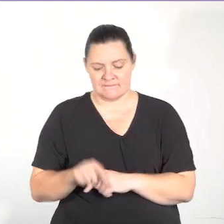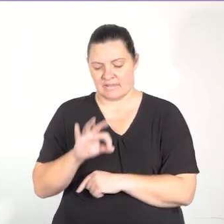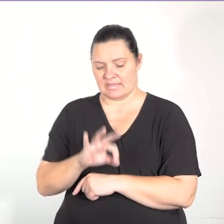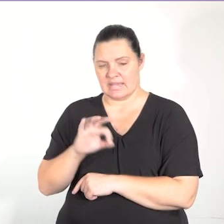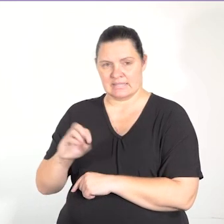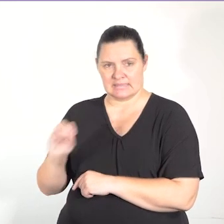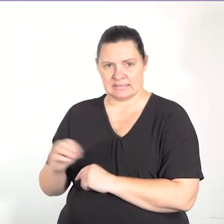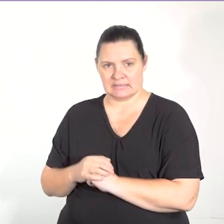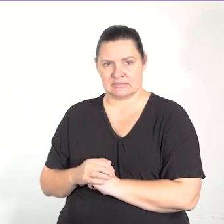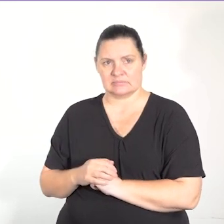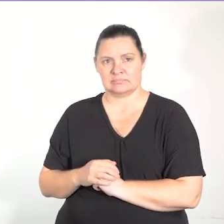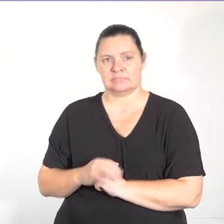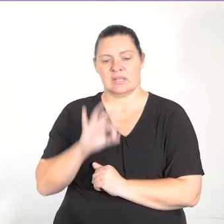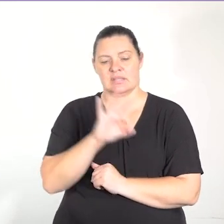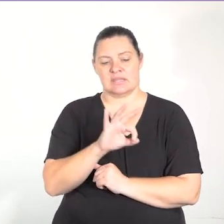15 is 300.